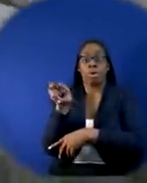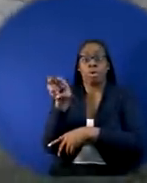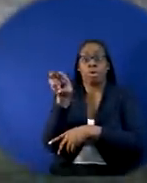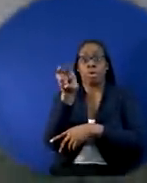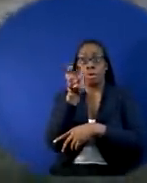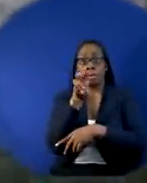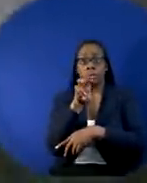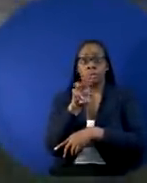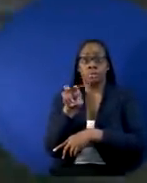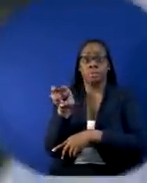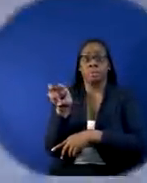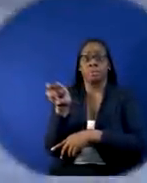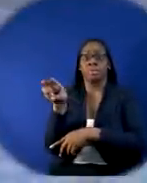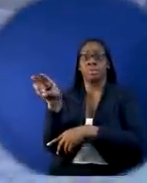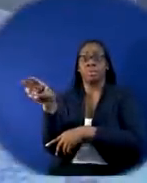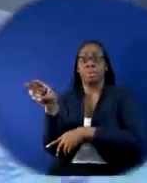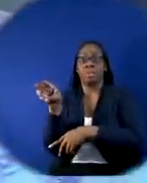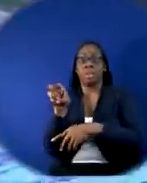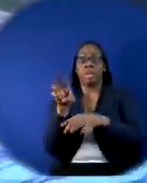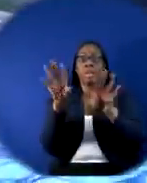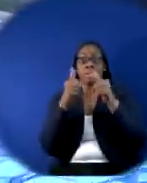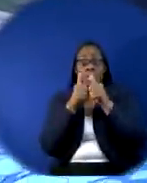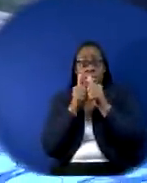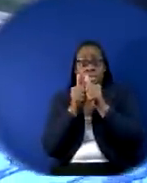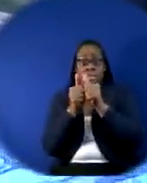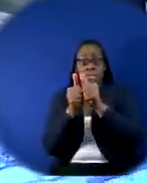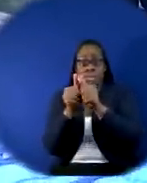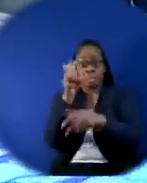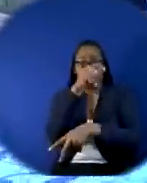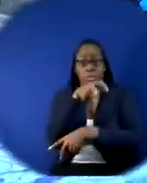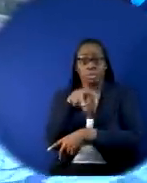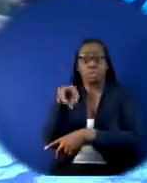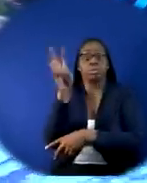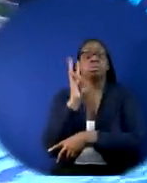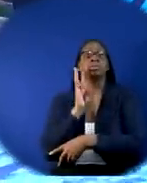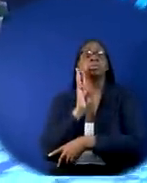water. Hallelujah. Take me to the water.